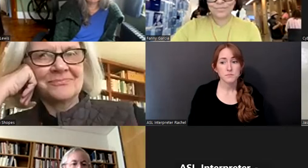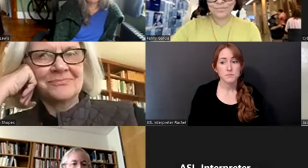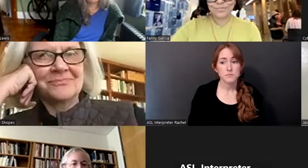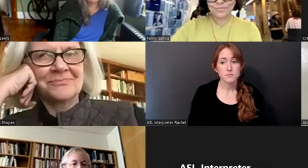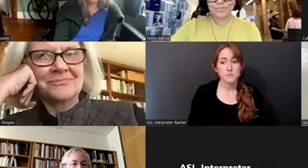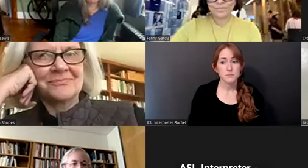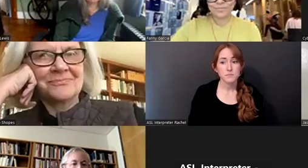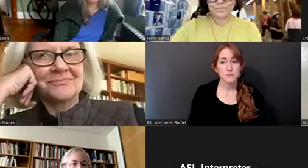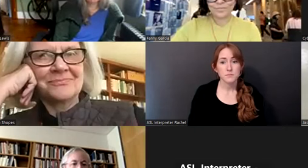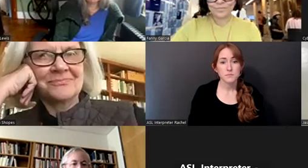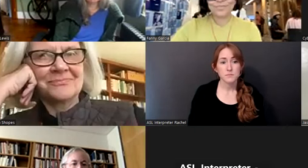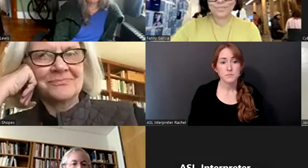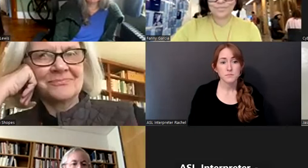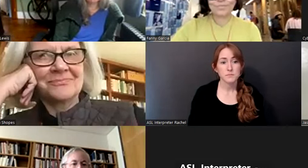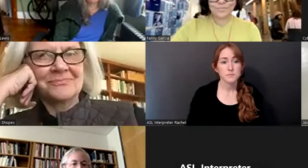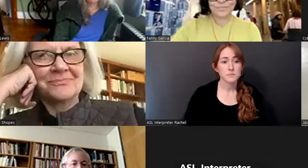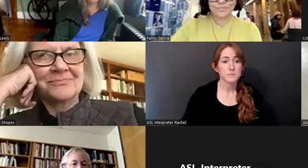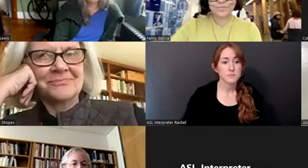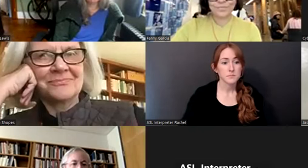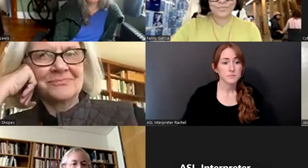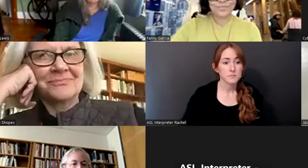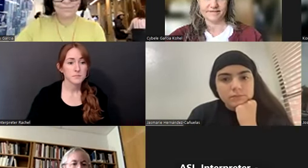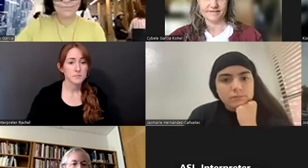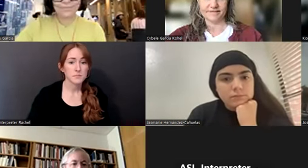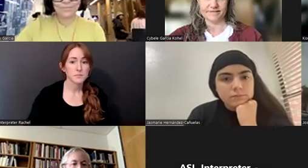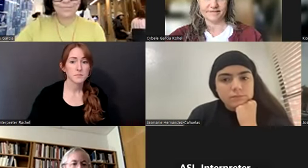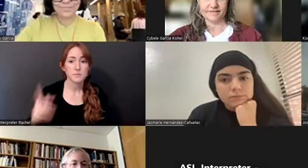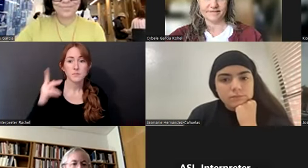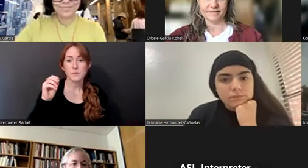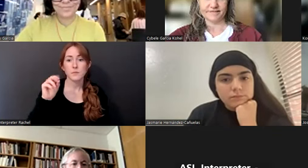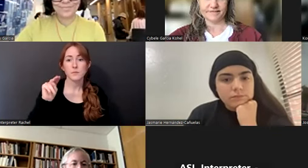If I, if I may. Yes, of course. Hi.